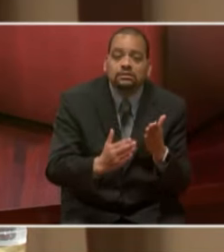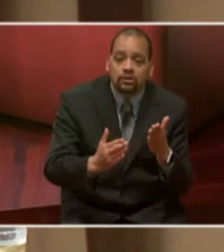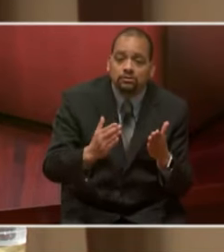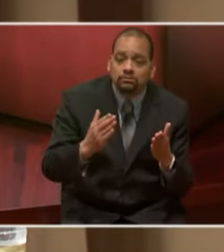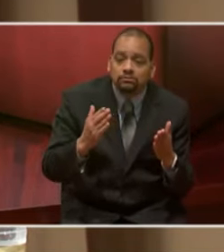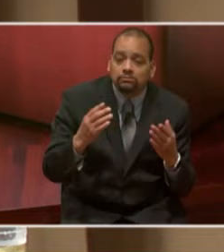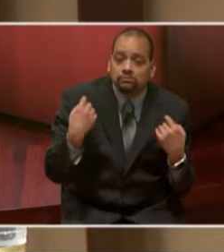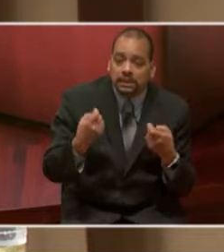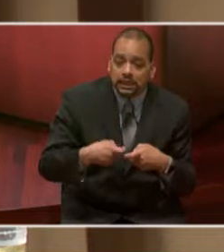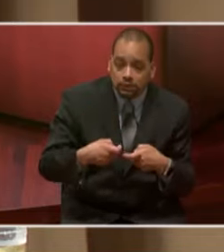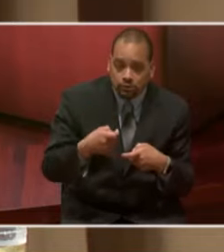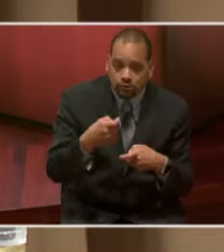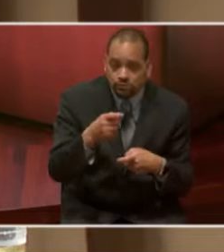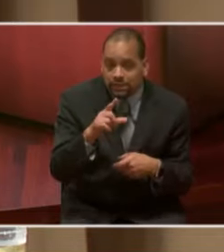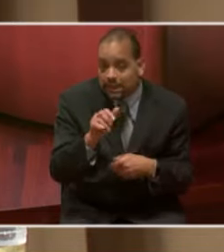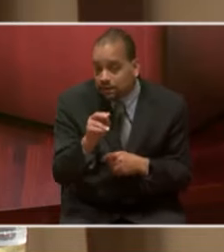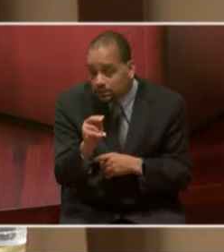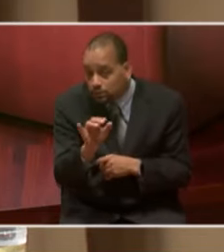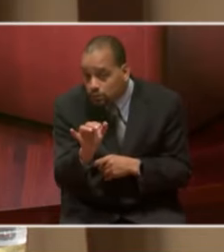Mm-hmm. Had all in my hand a few pounds lighter.